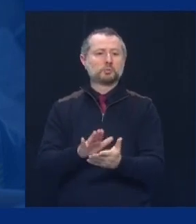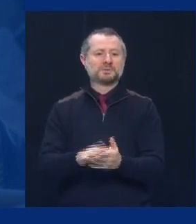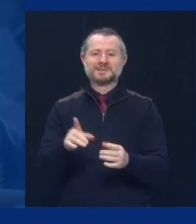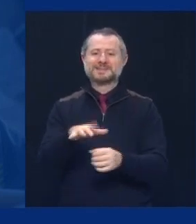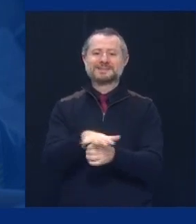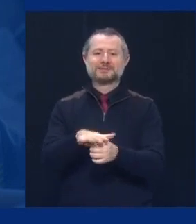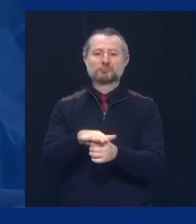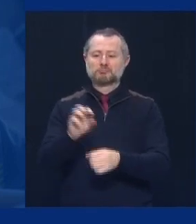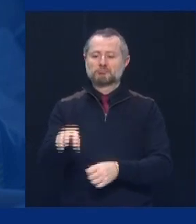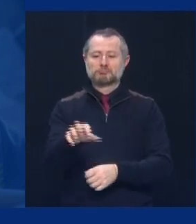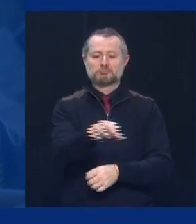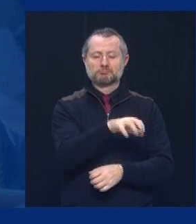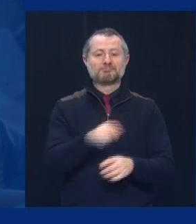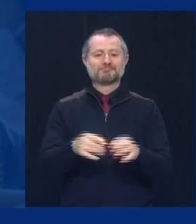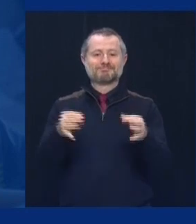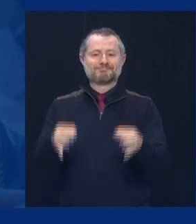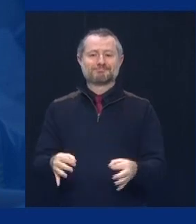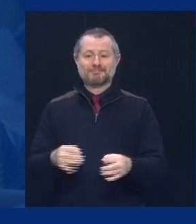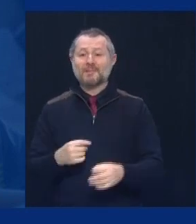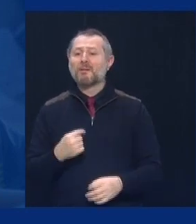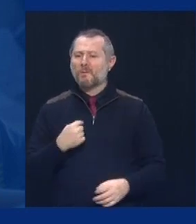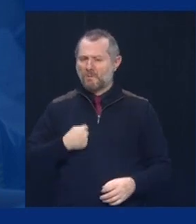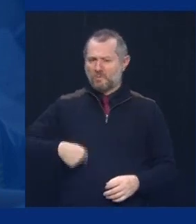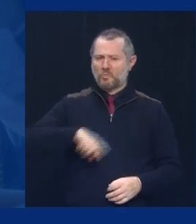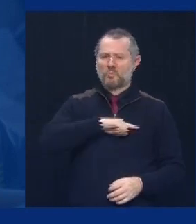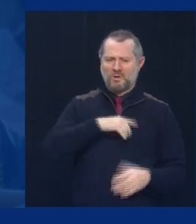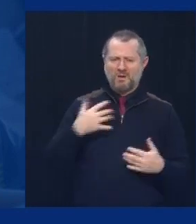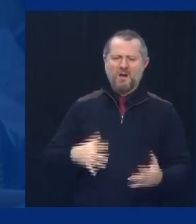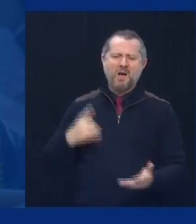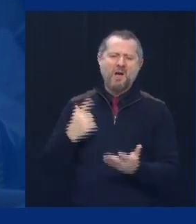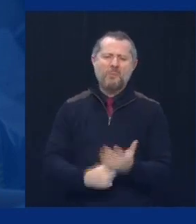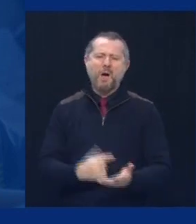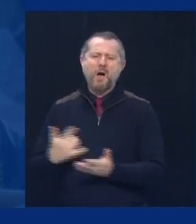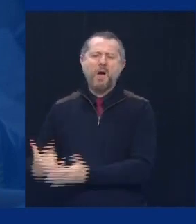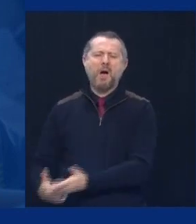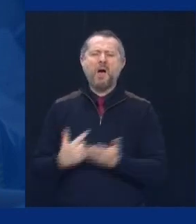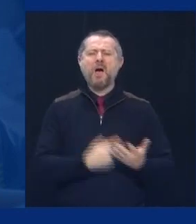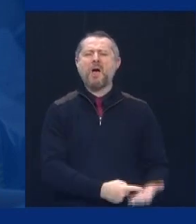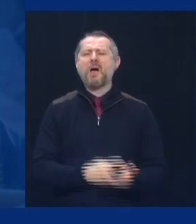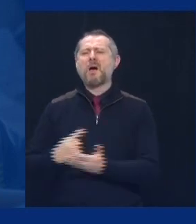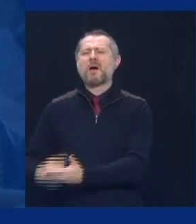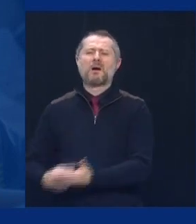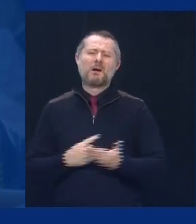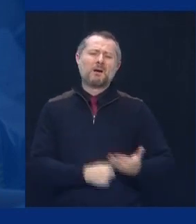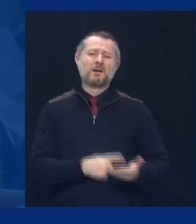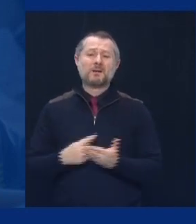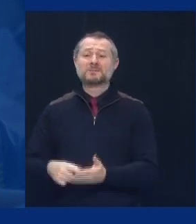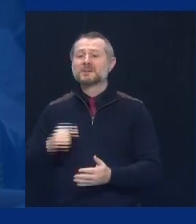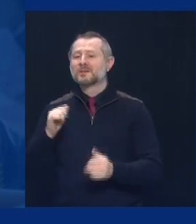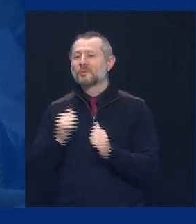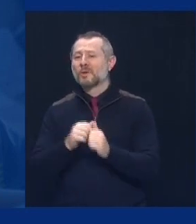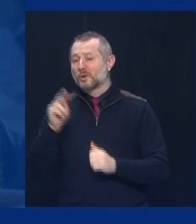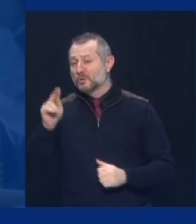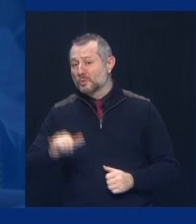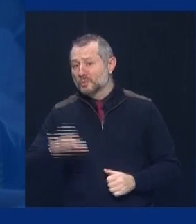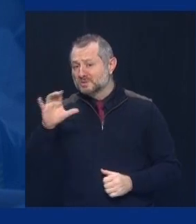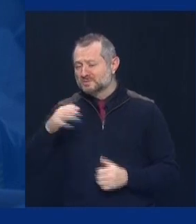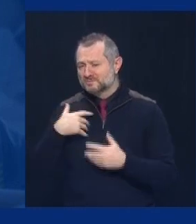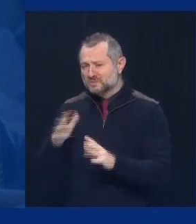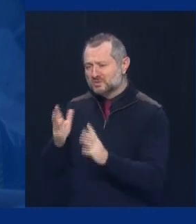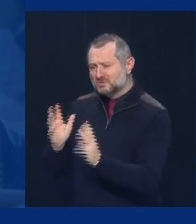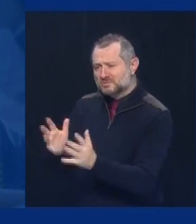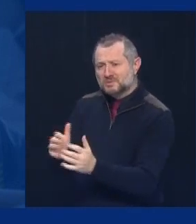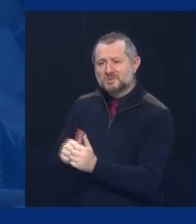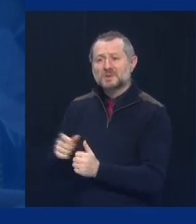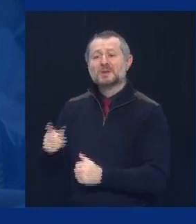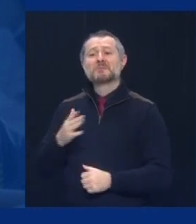And we've had a discussion back and forth. We had this discussion with New York City. My advice,